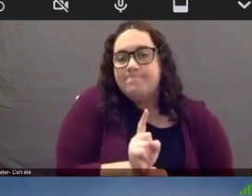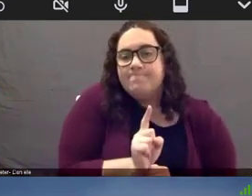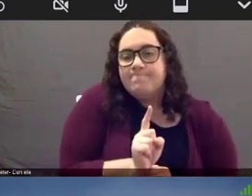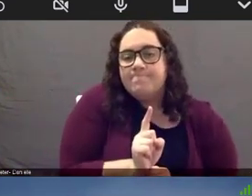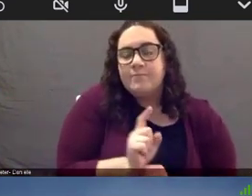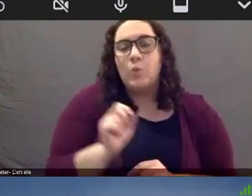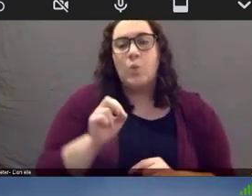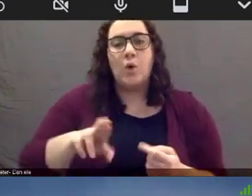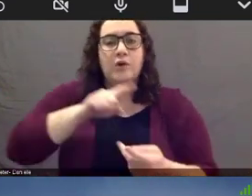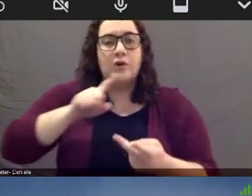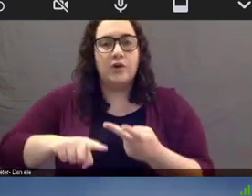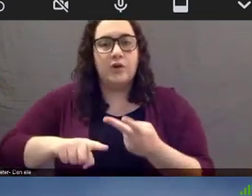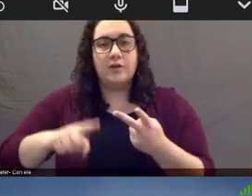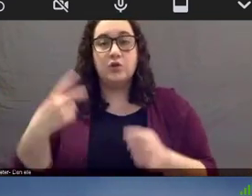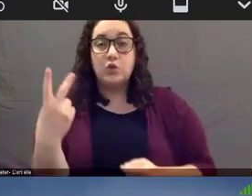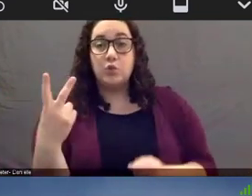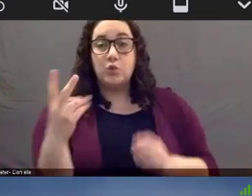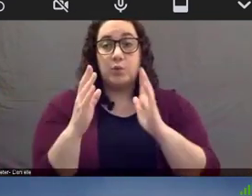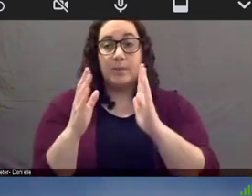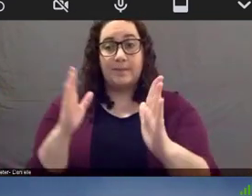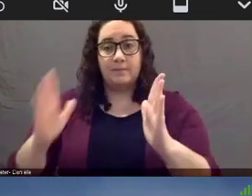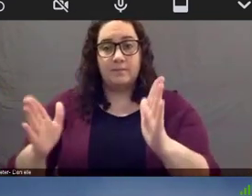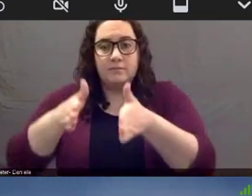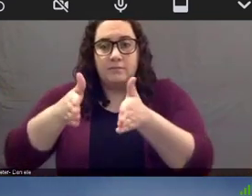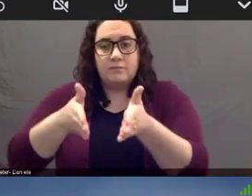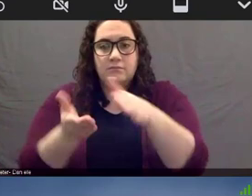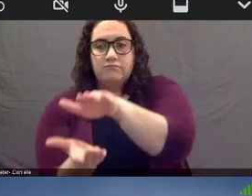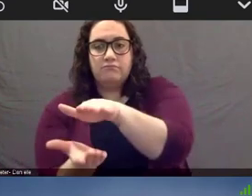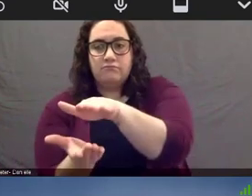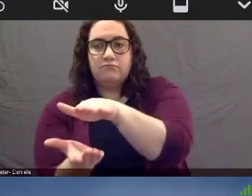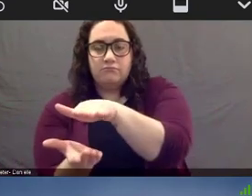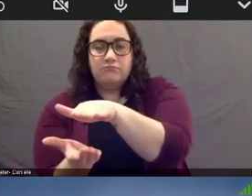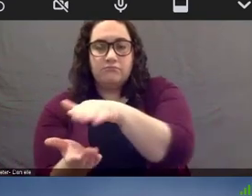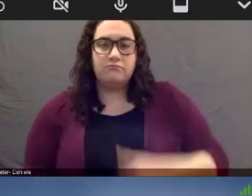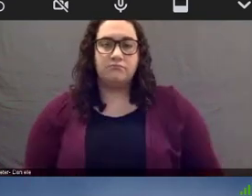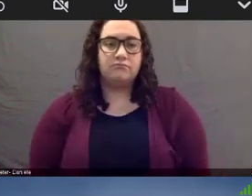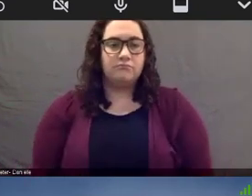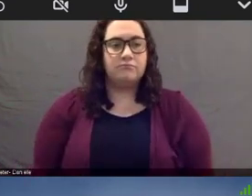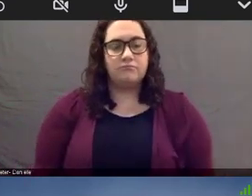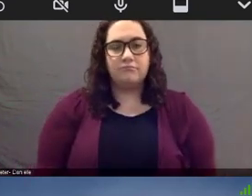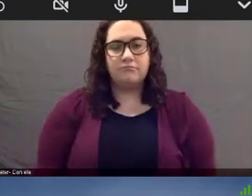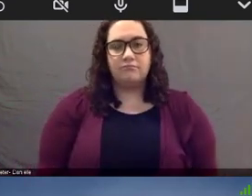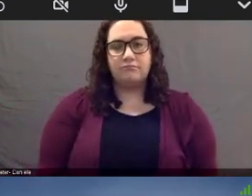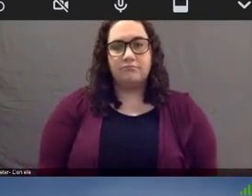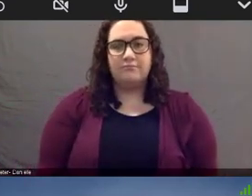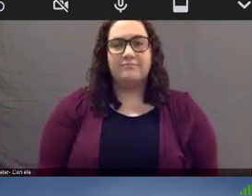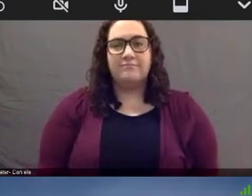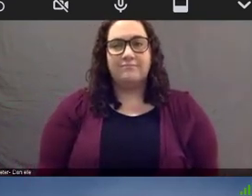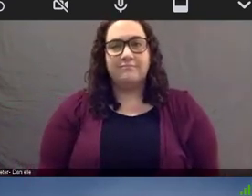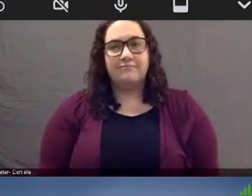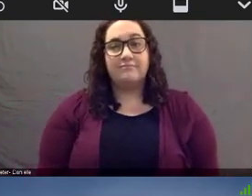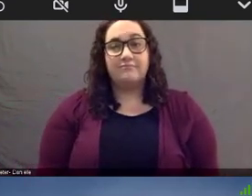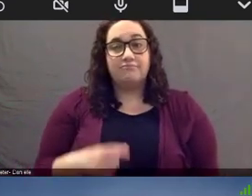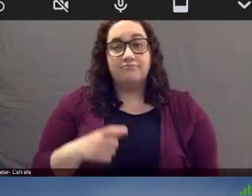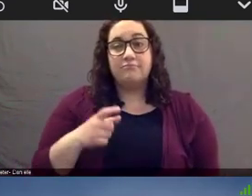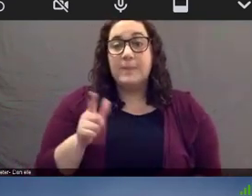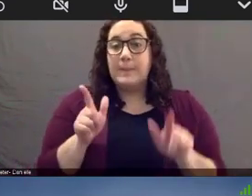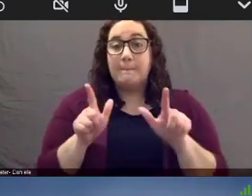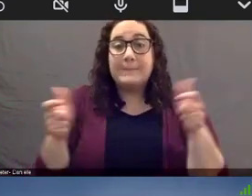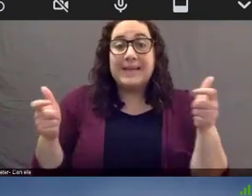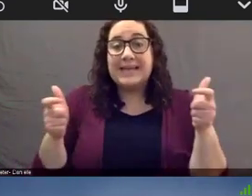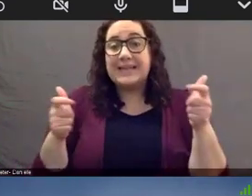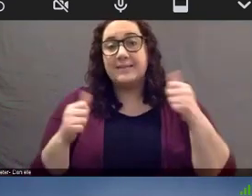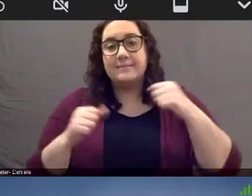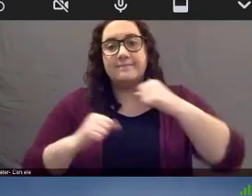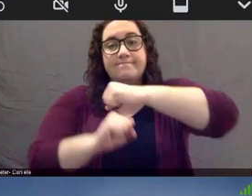So then, I mean, like I said, one of the cornerstone pieces of this class, and really most classes in engineering, is that energy